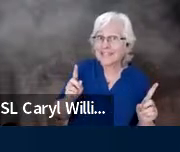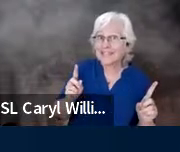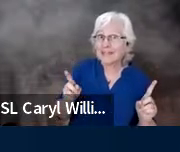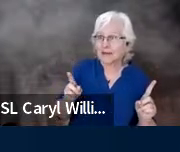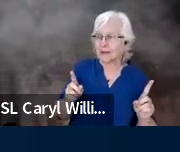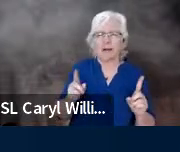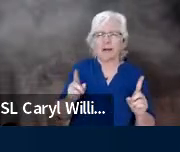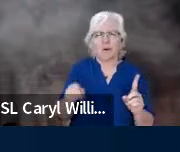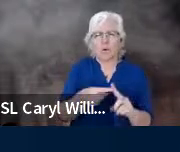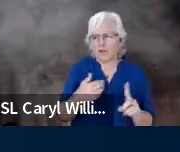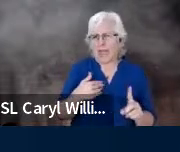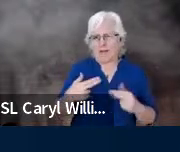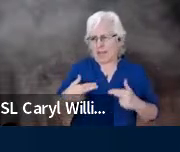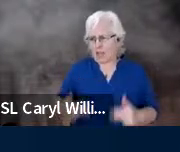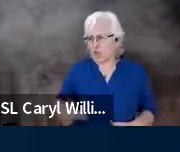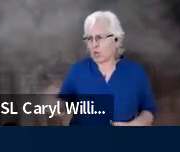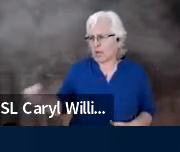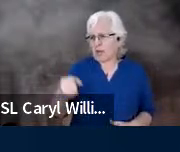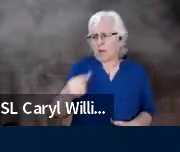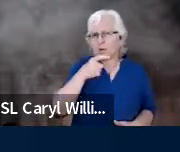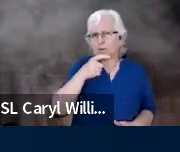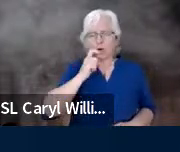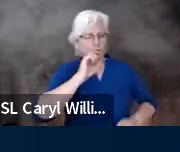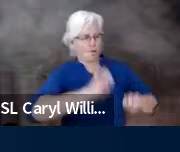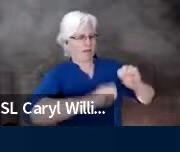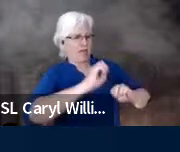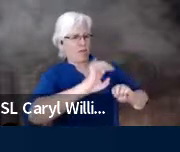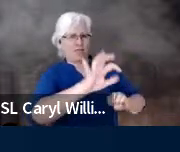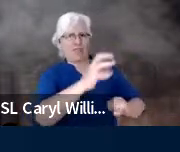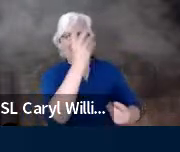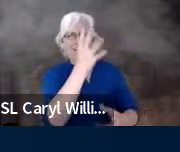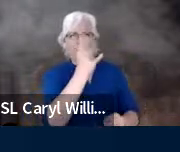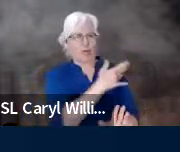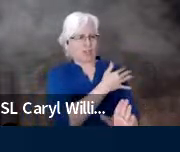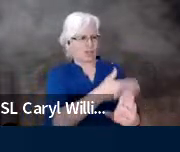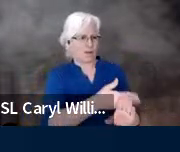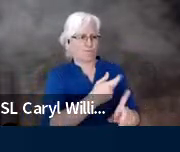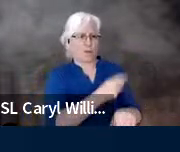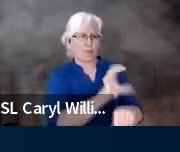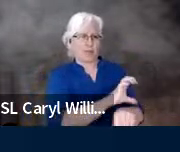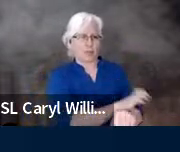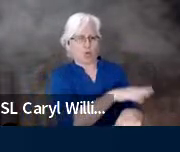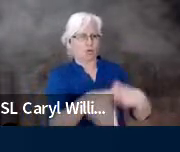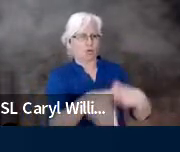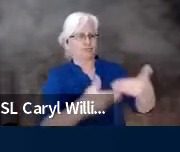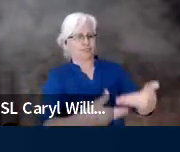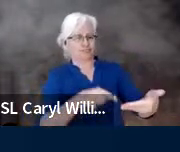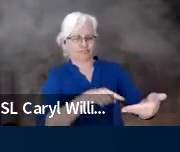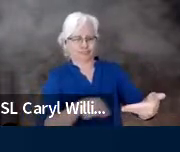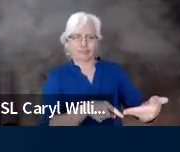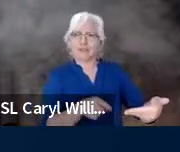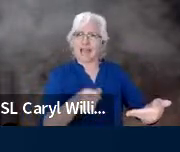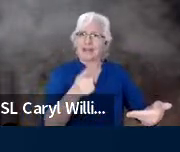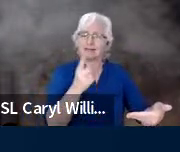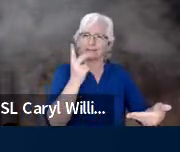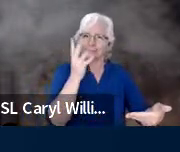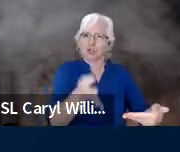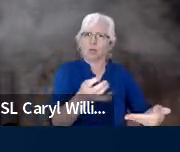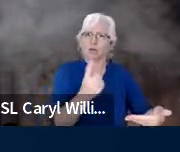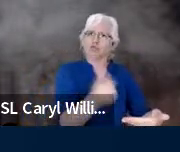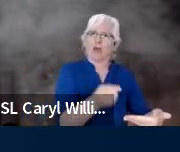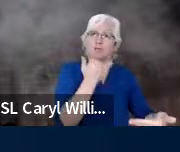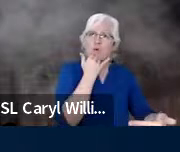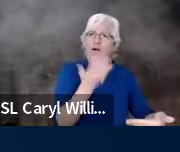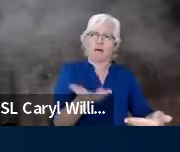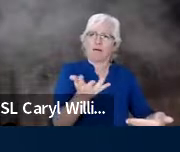evaluate algorithmic decisions and algorithmic systems decision-making abilities. And so I say